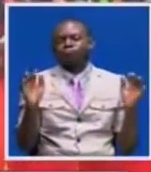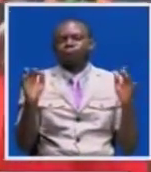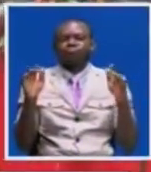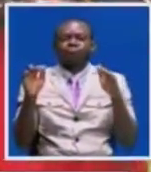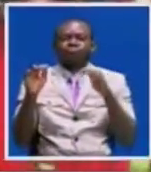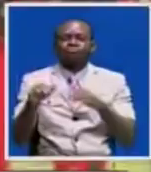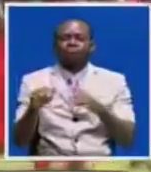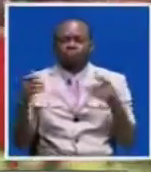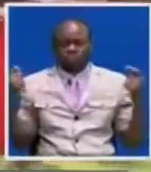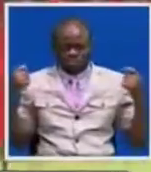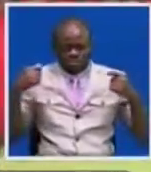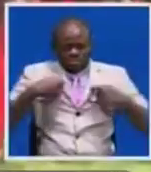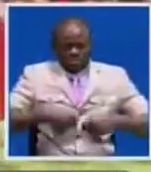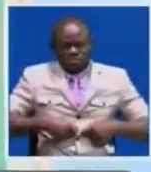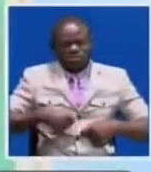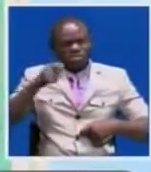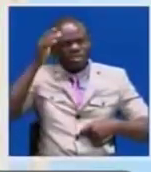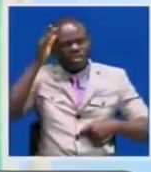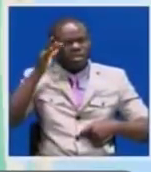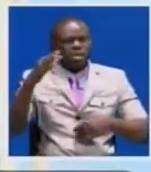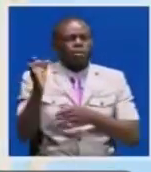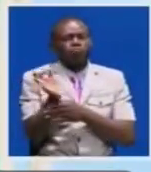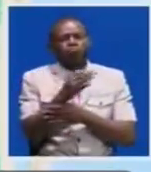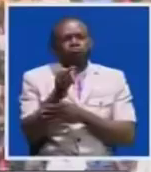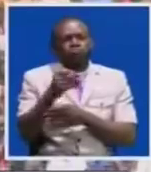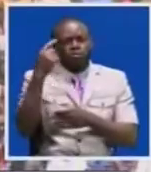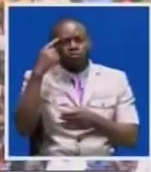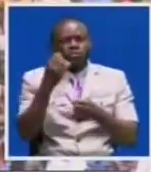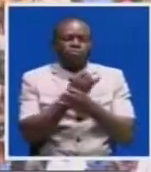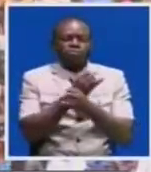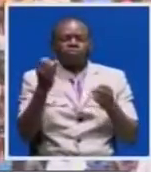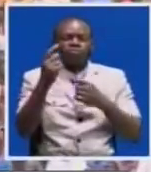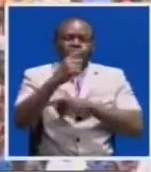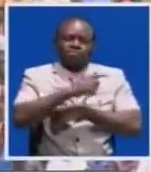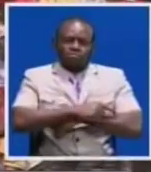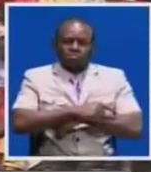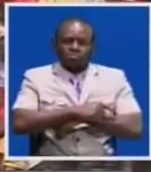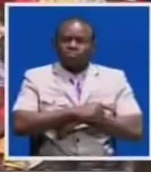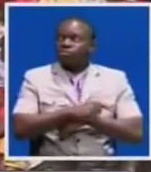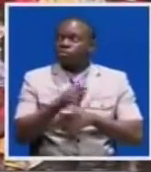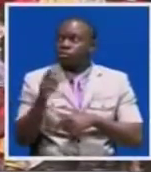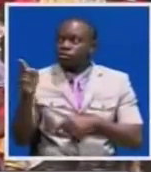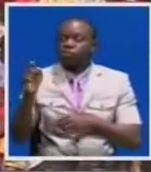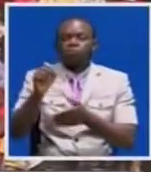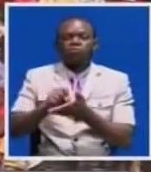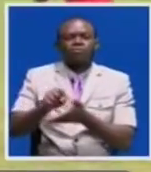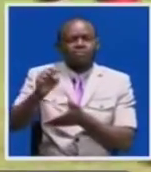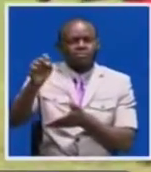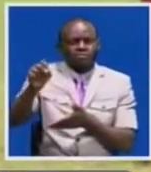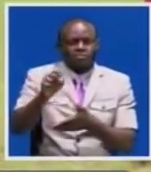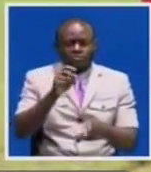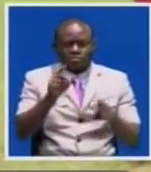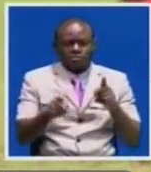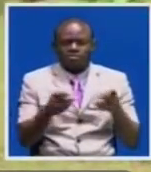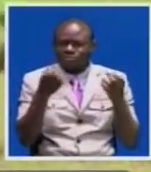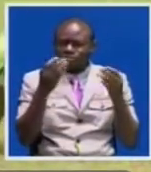the theme of the day, Independence Day. Hundreds of people from all walks of life in Solwezi joined in festivities